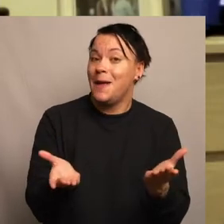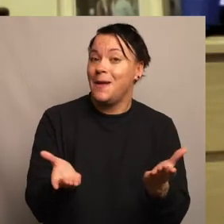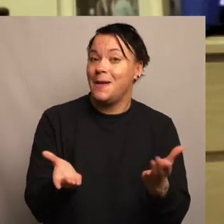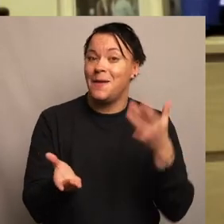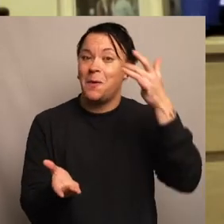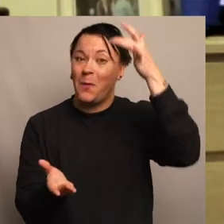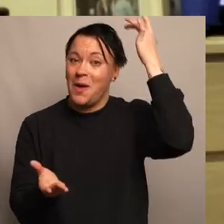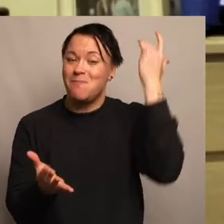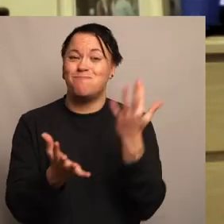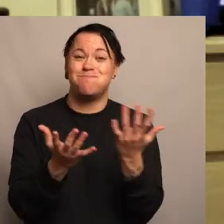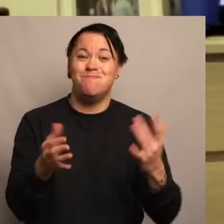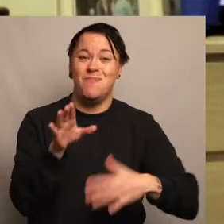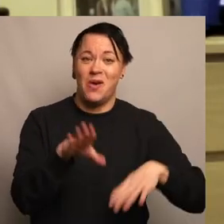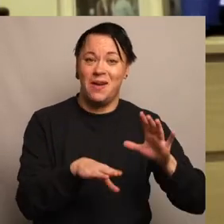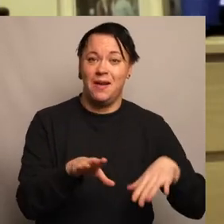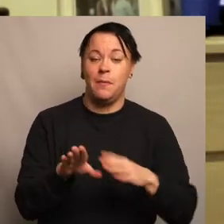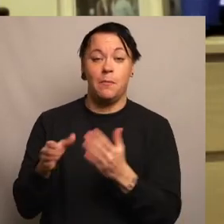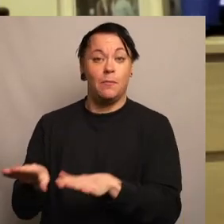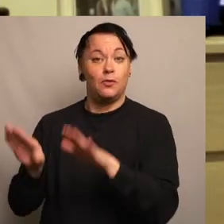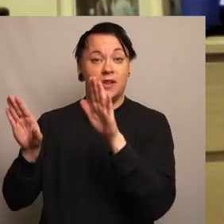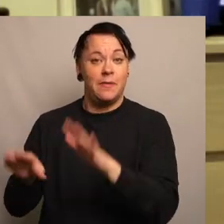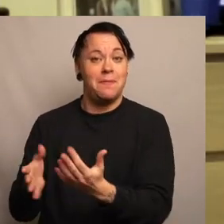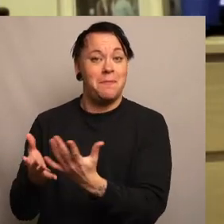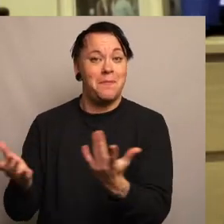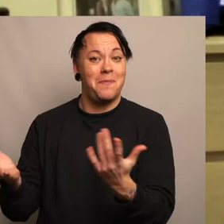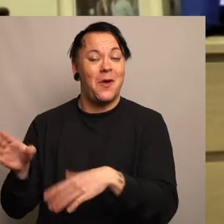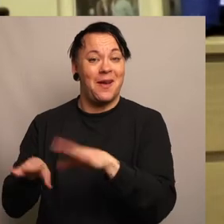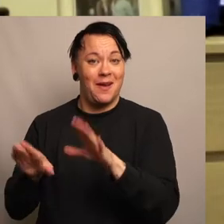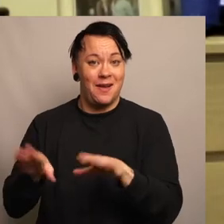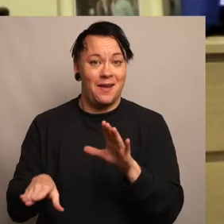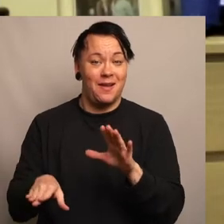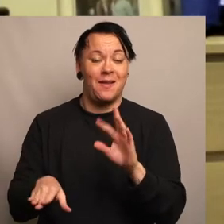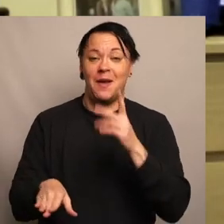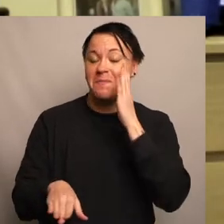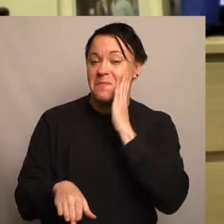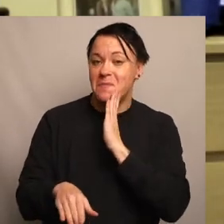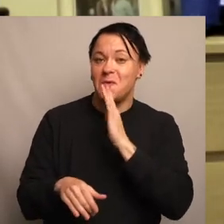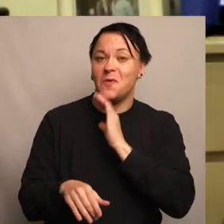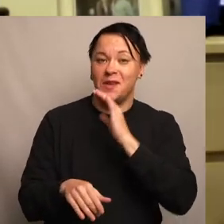singular. And similarly, you know, anyone who's a person of color will know this,